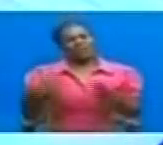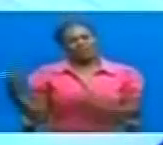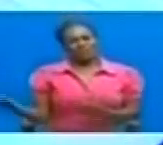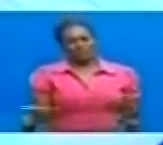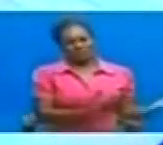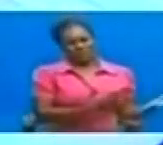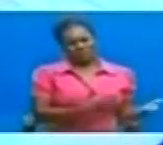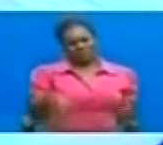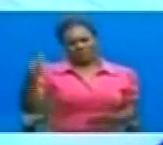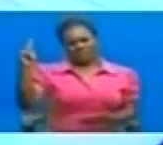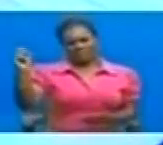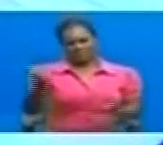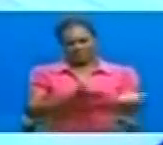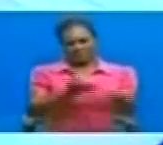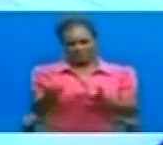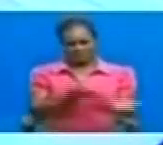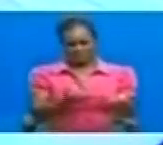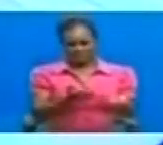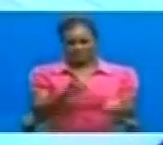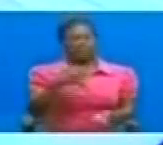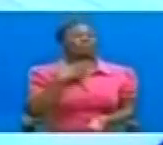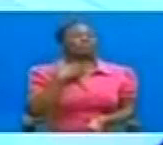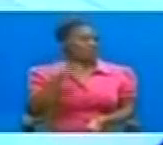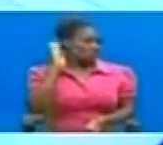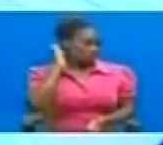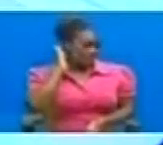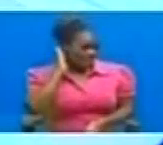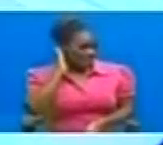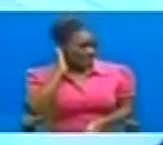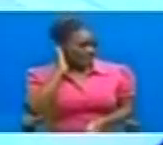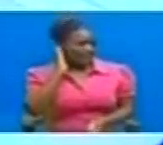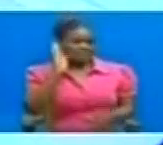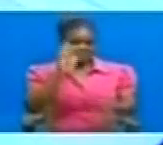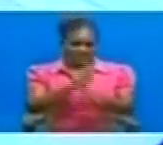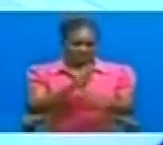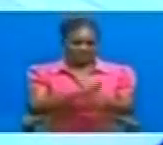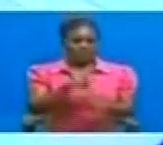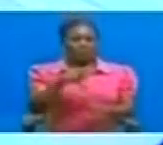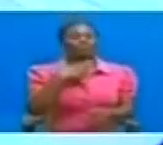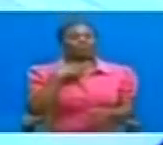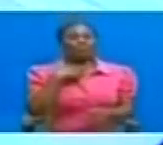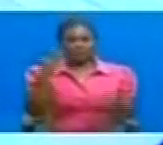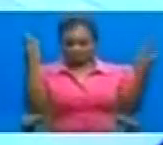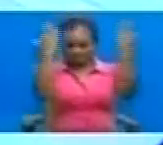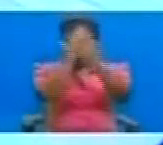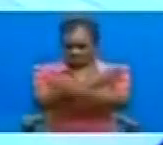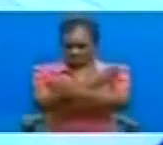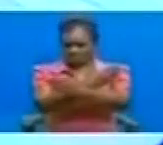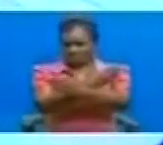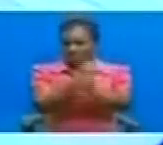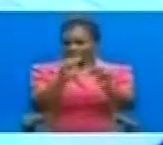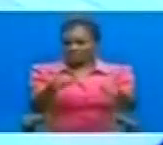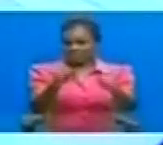Welcome to KTN Business. Now, here's something you won't hear very often. It might just be profitable to be in the dark, because you will soon